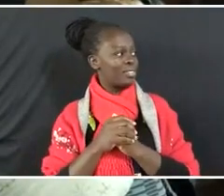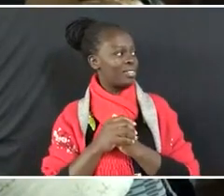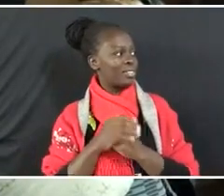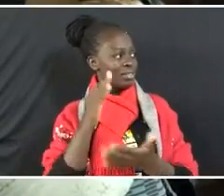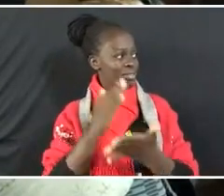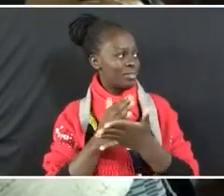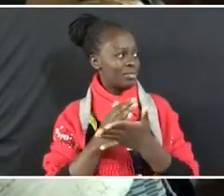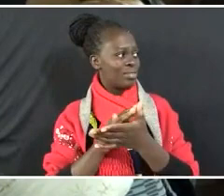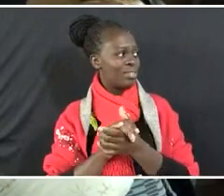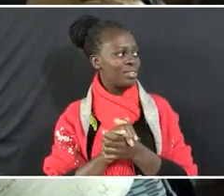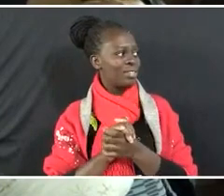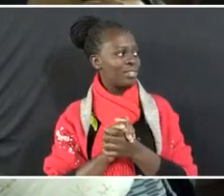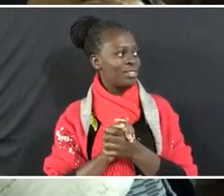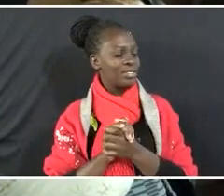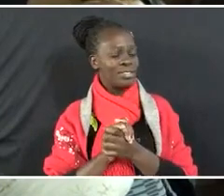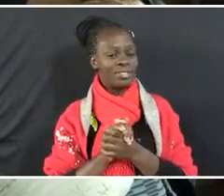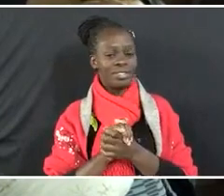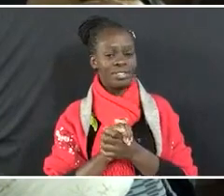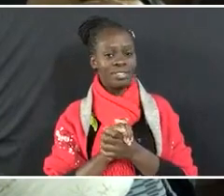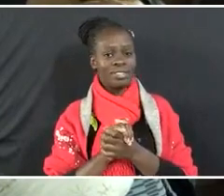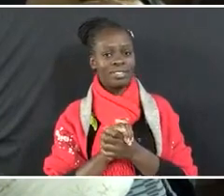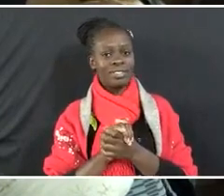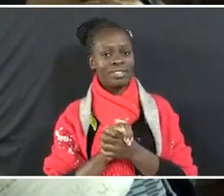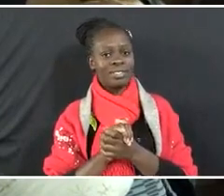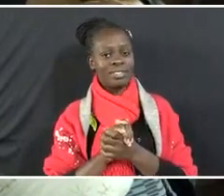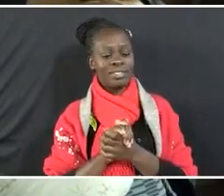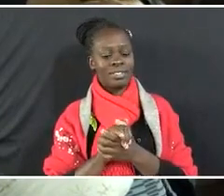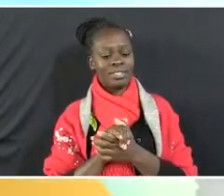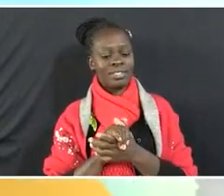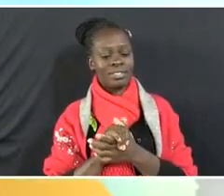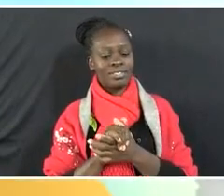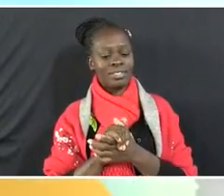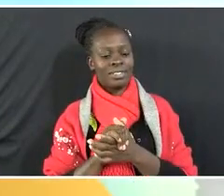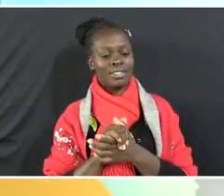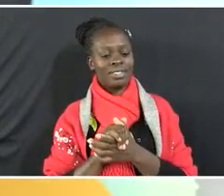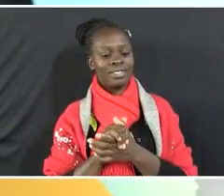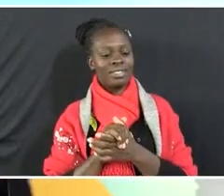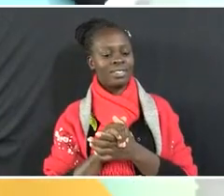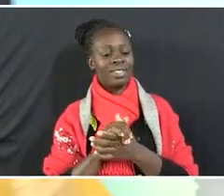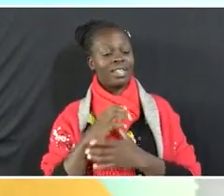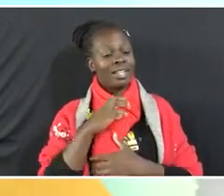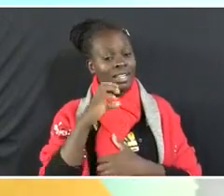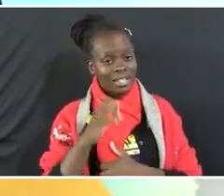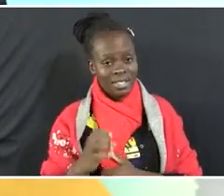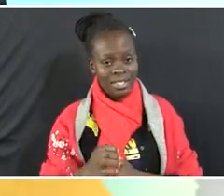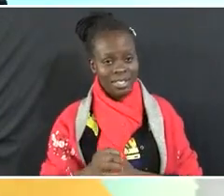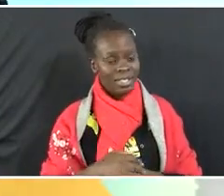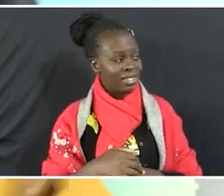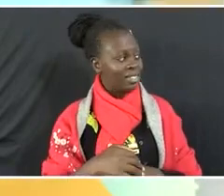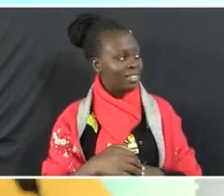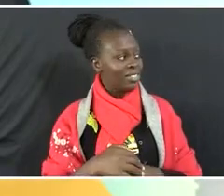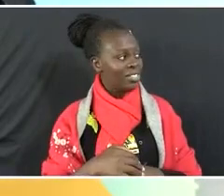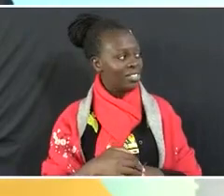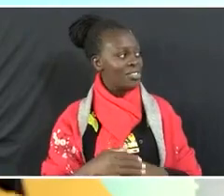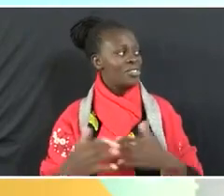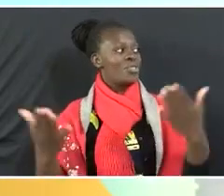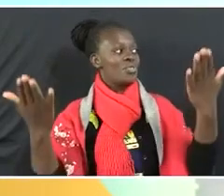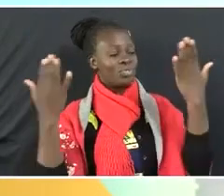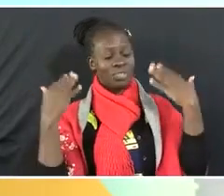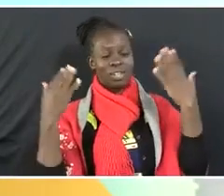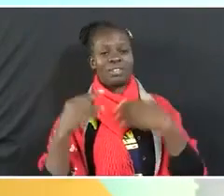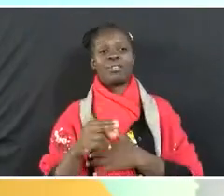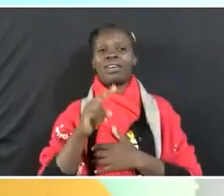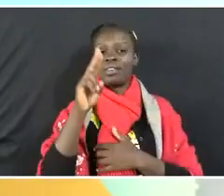true. No, I'm just saying the truth. Elder Abala, you cannot be an elder forever. Ren was